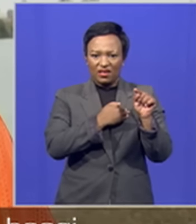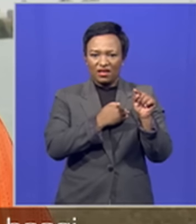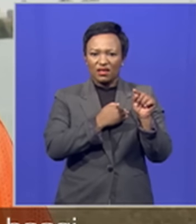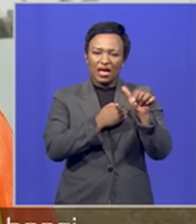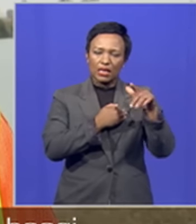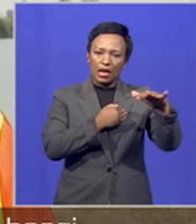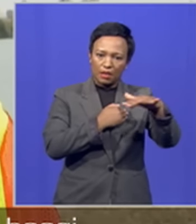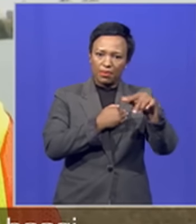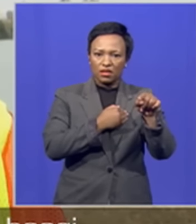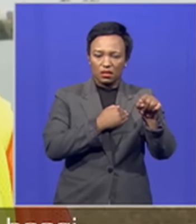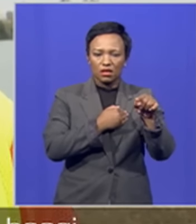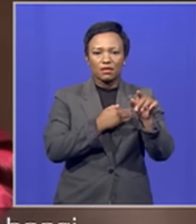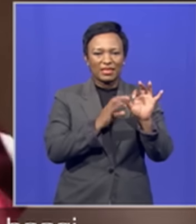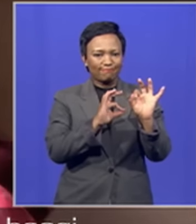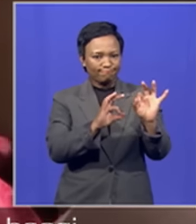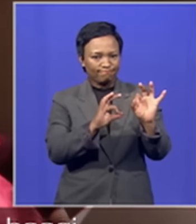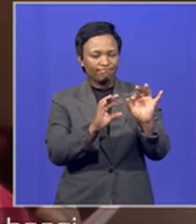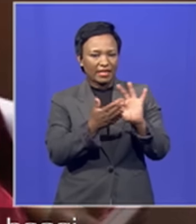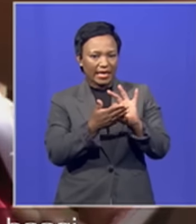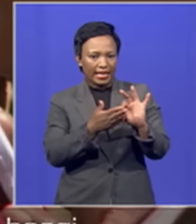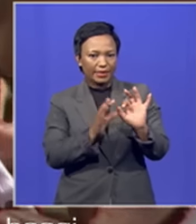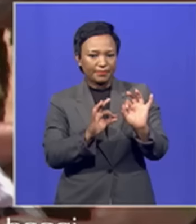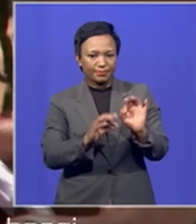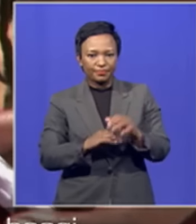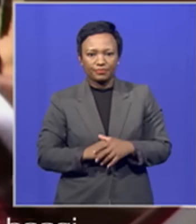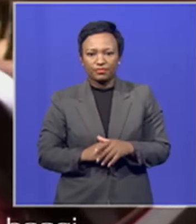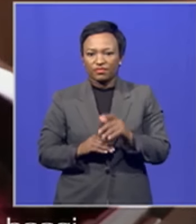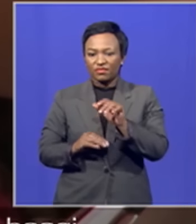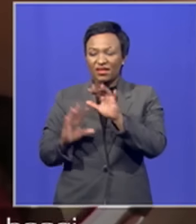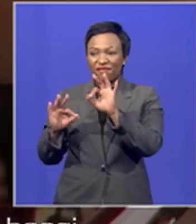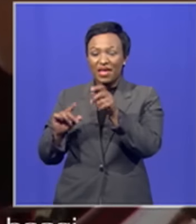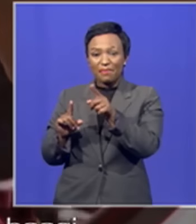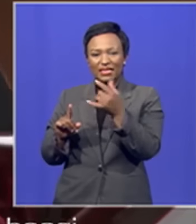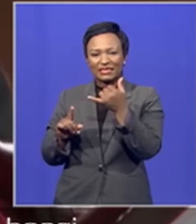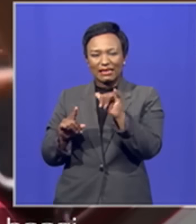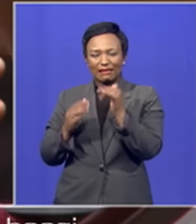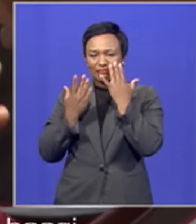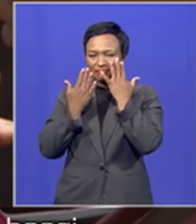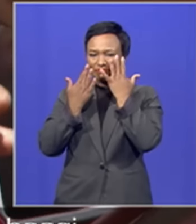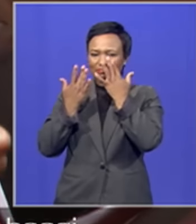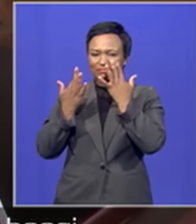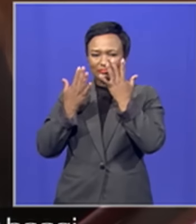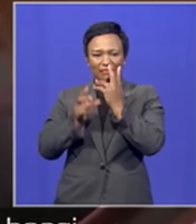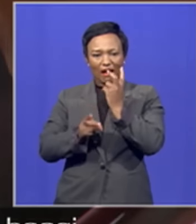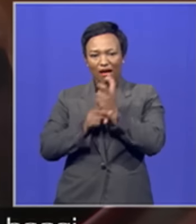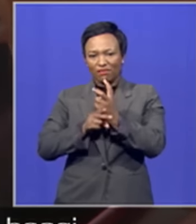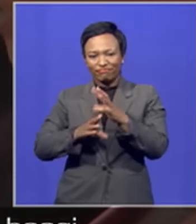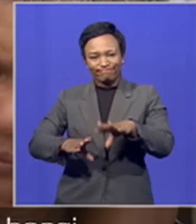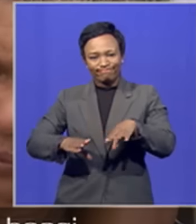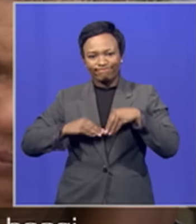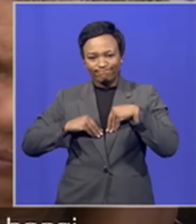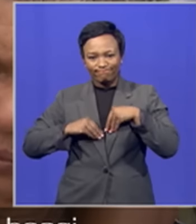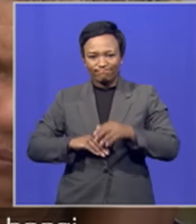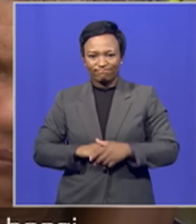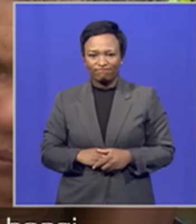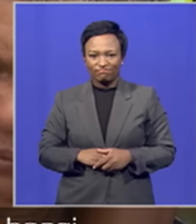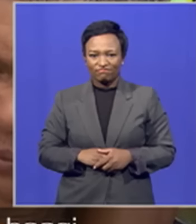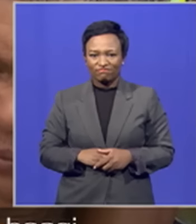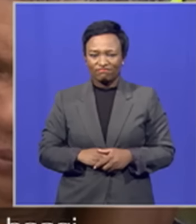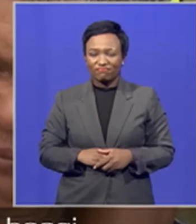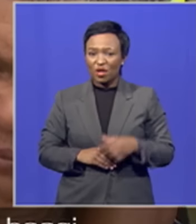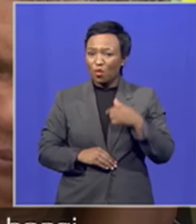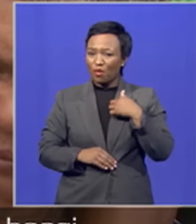ding jwalo se loke. Malapa mangwe a santse a kgaratlhela go amogela se se diragetseng. It's like we have never healed from